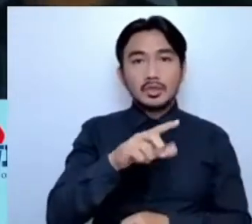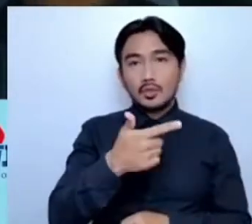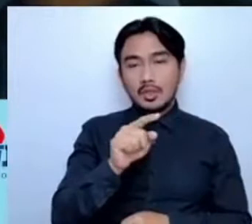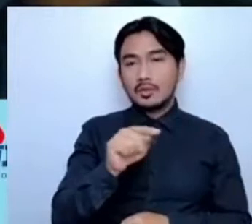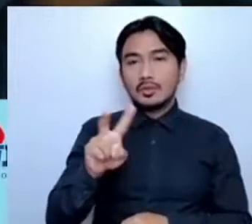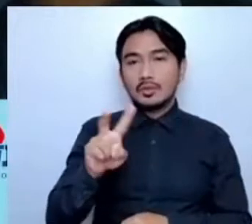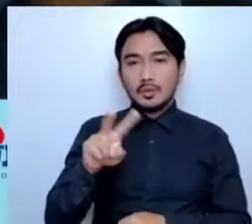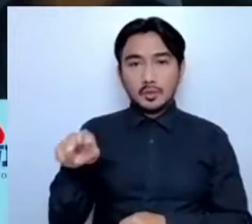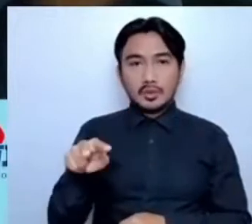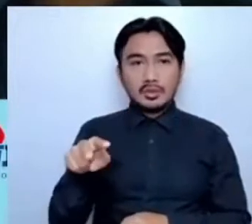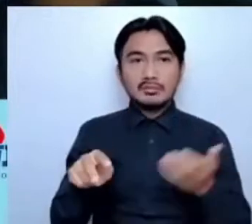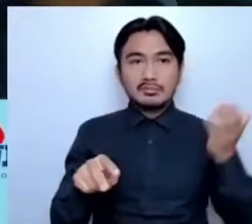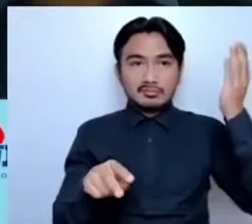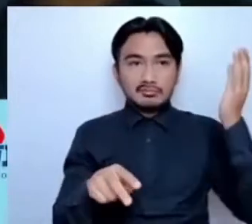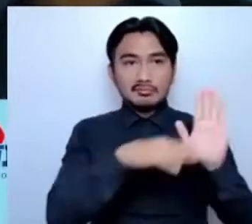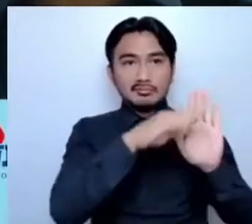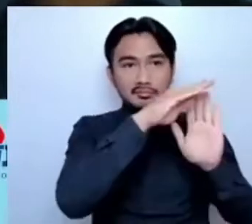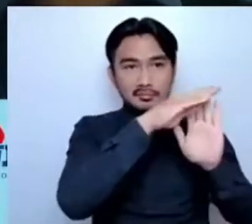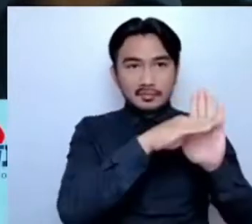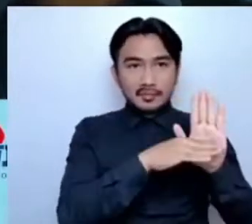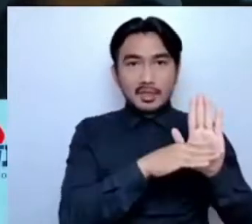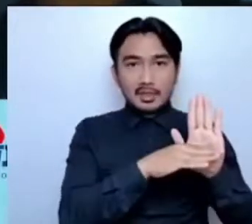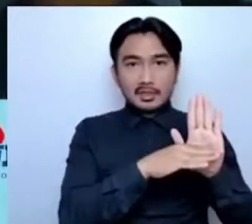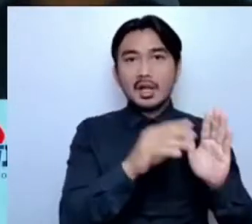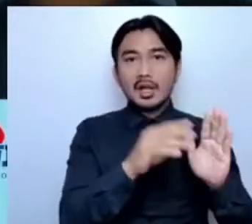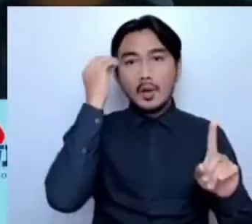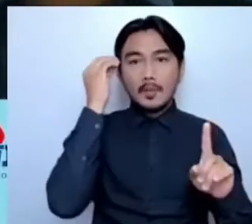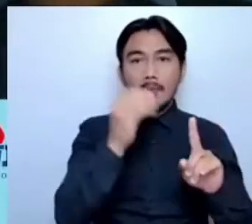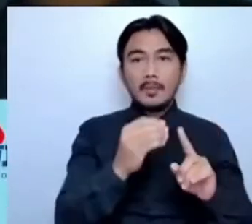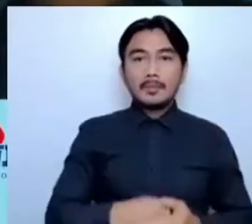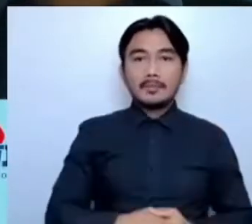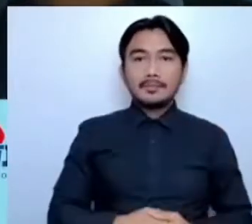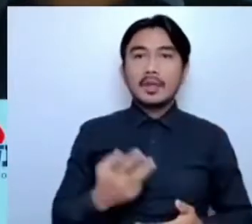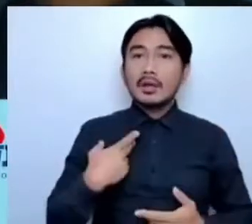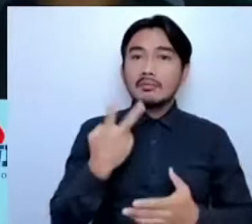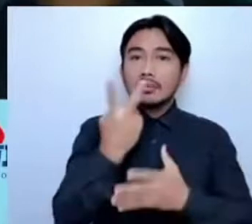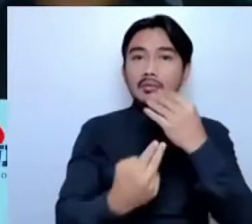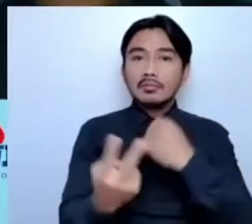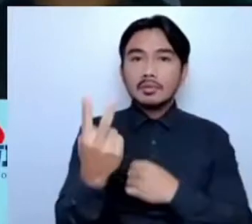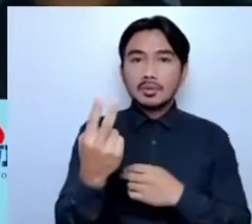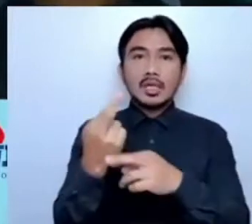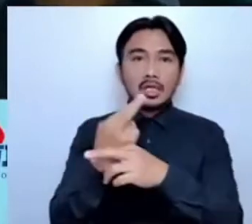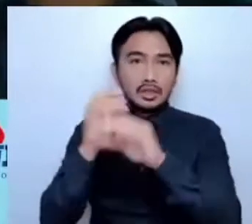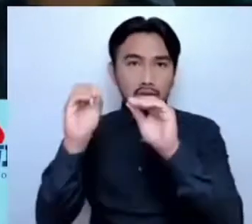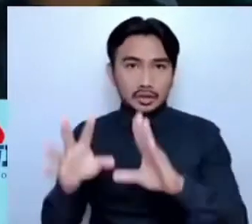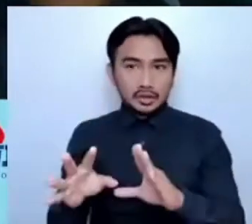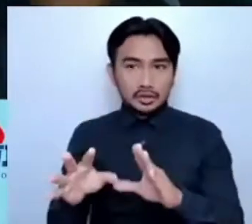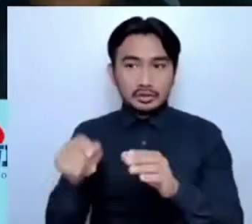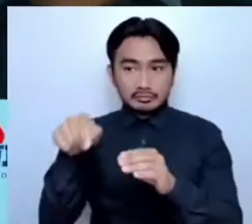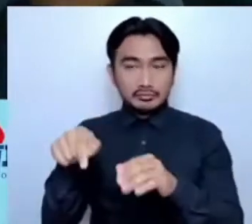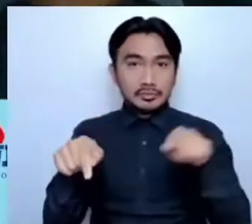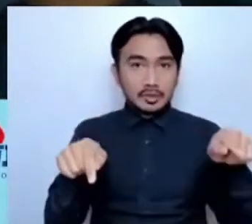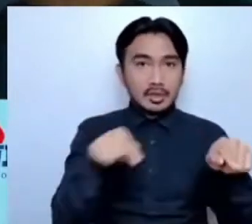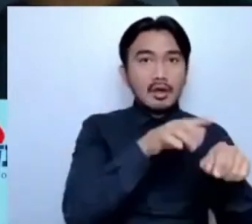indicators. This covers both our regular teachers and our full-time